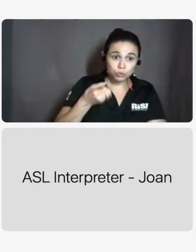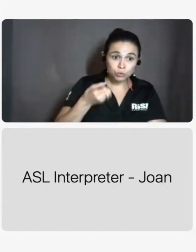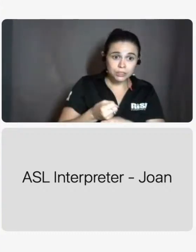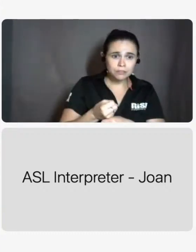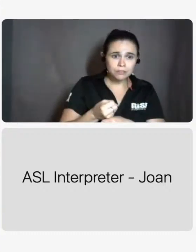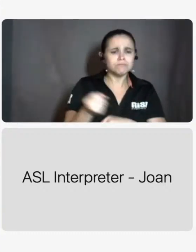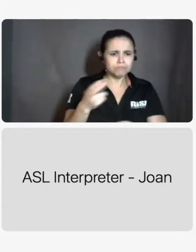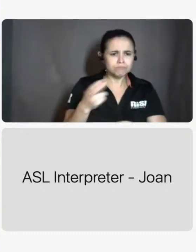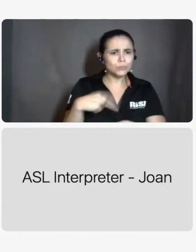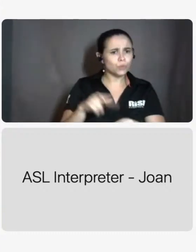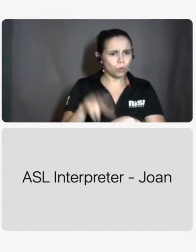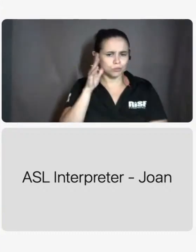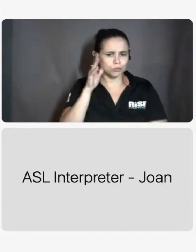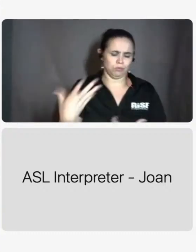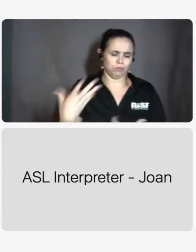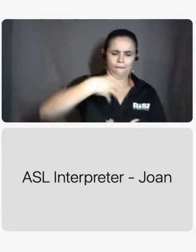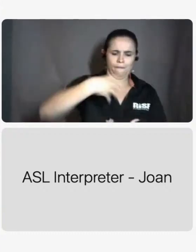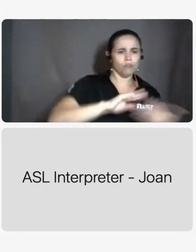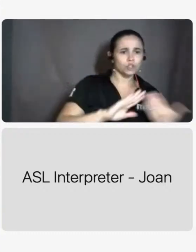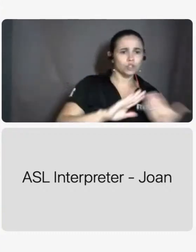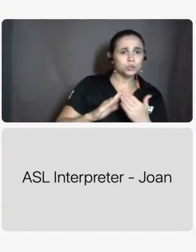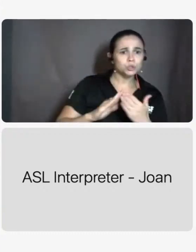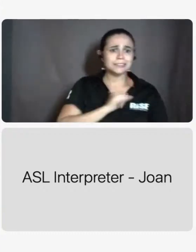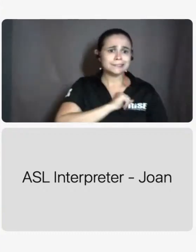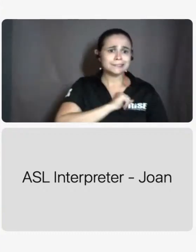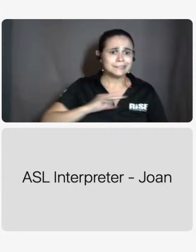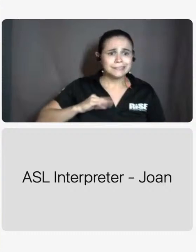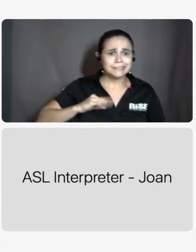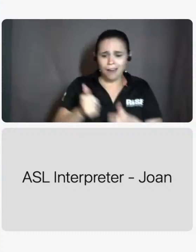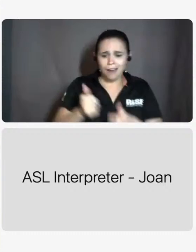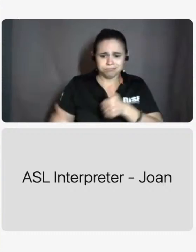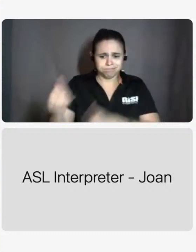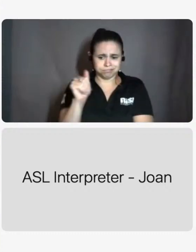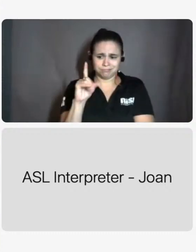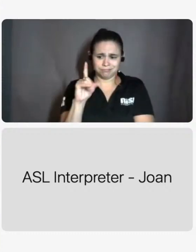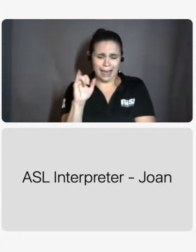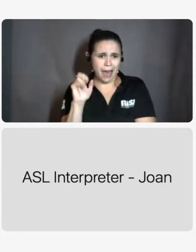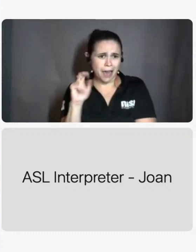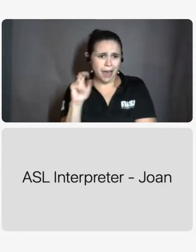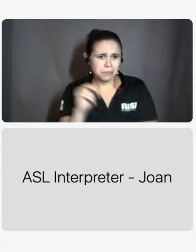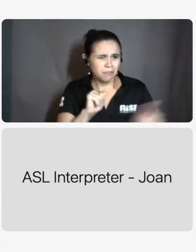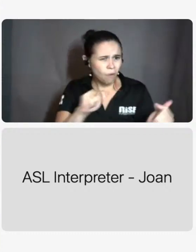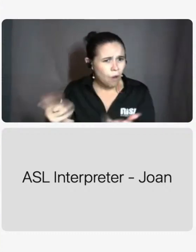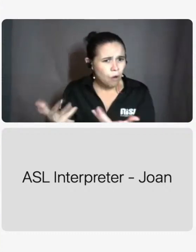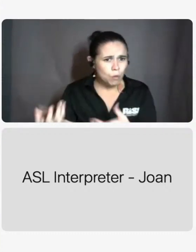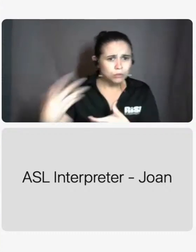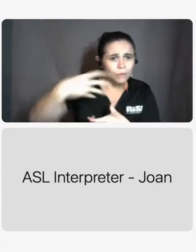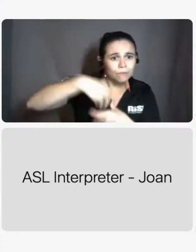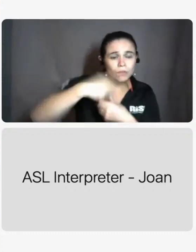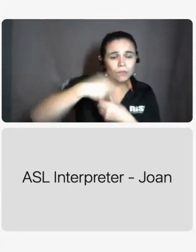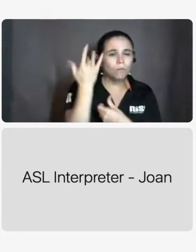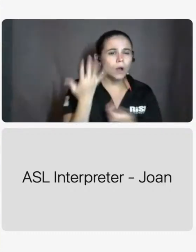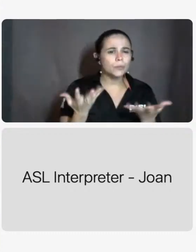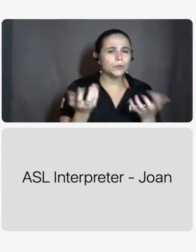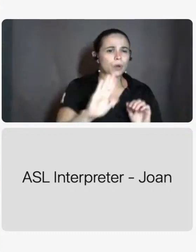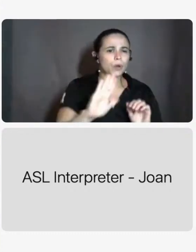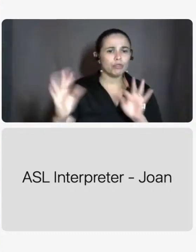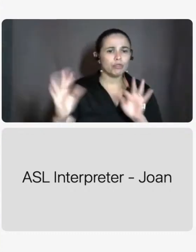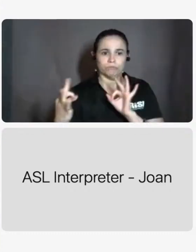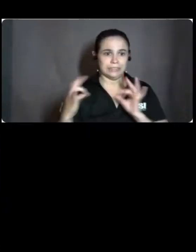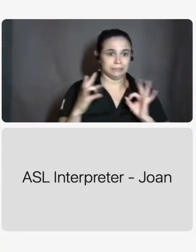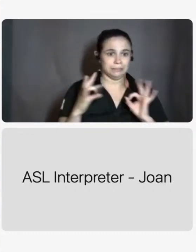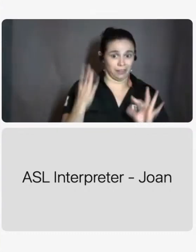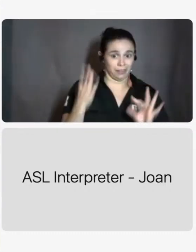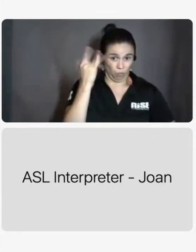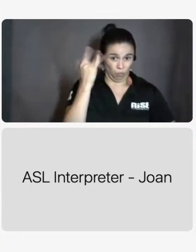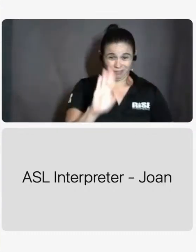every step of the way so that they have input, and because they know the students better than we do, and the community